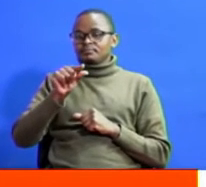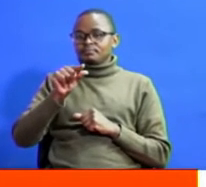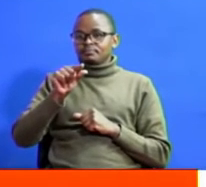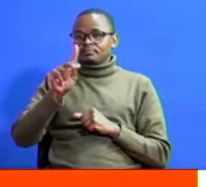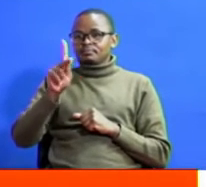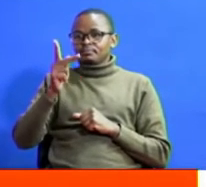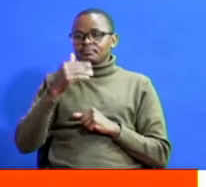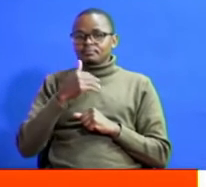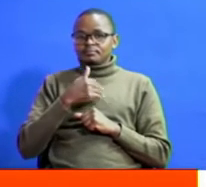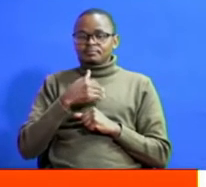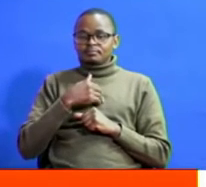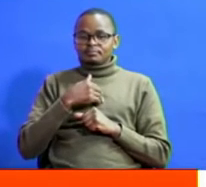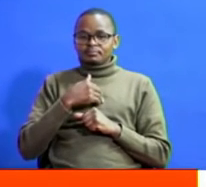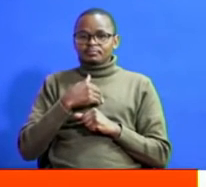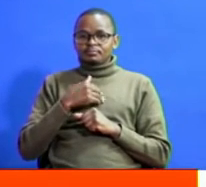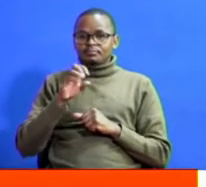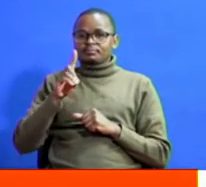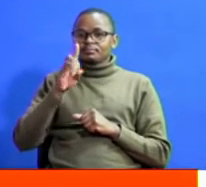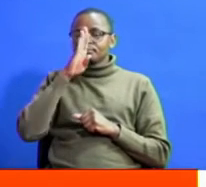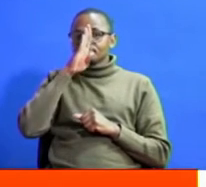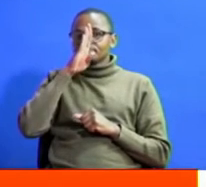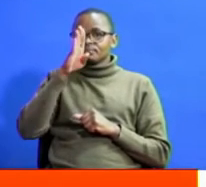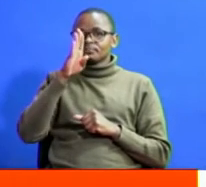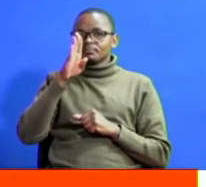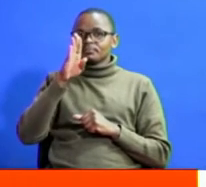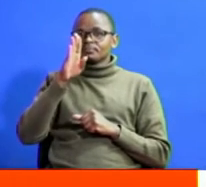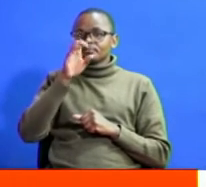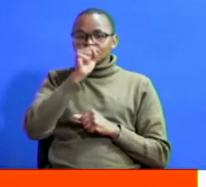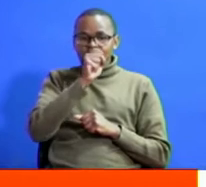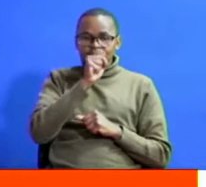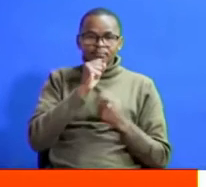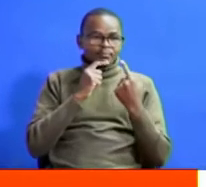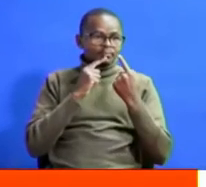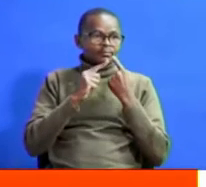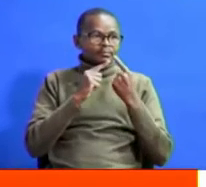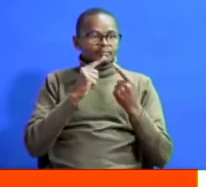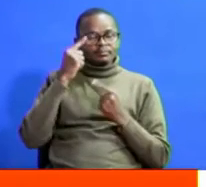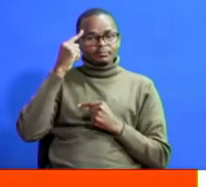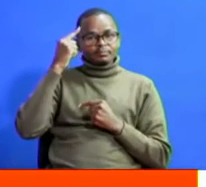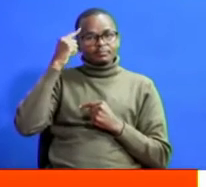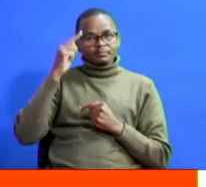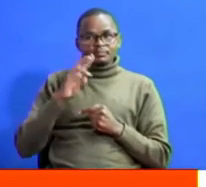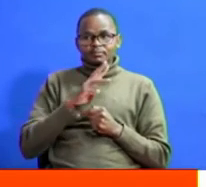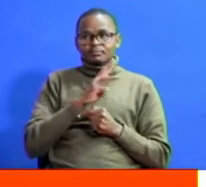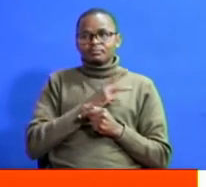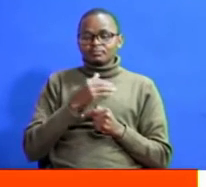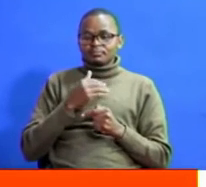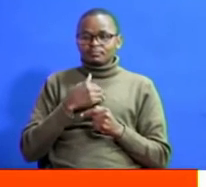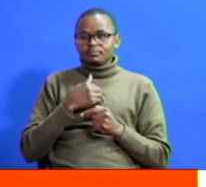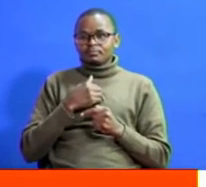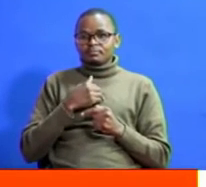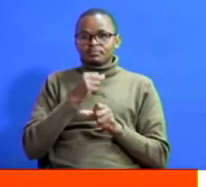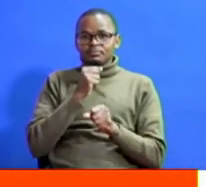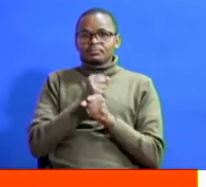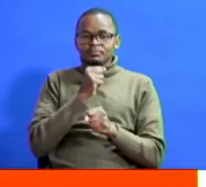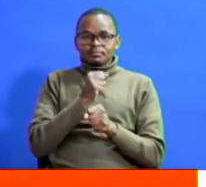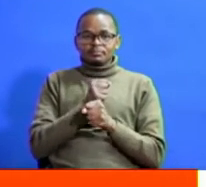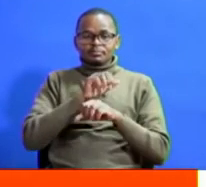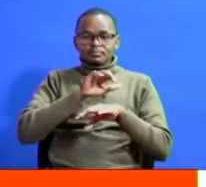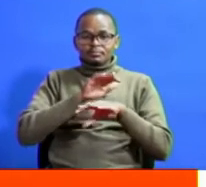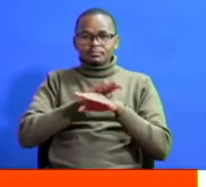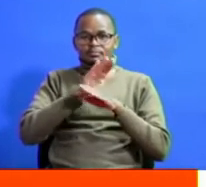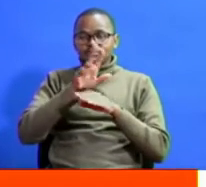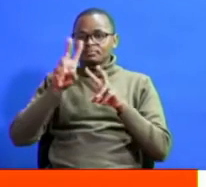Kenya Kwanza side, should always be given the microphone to talk. Don't you think we shall be having, of course, maybe